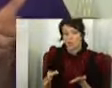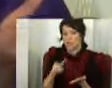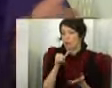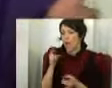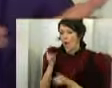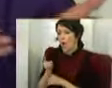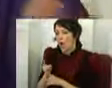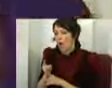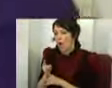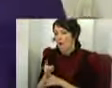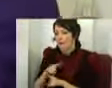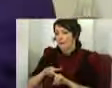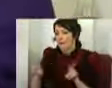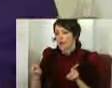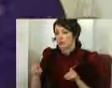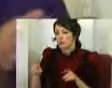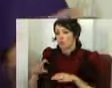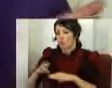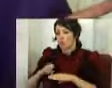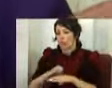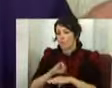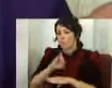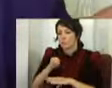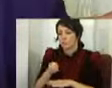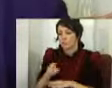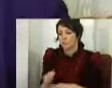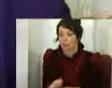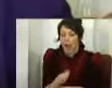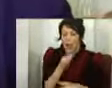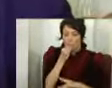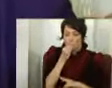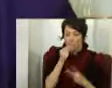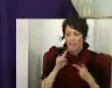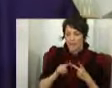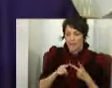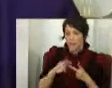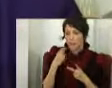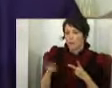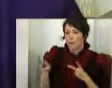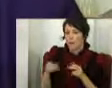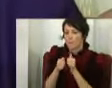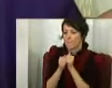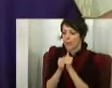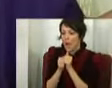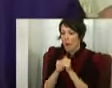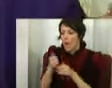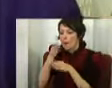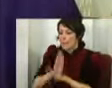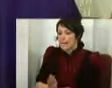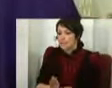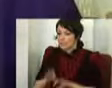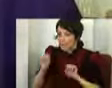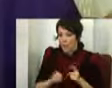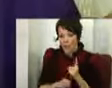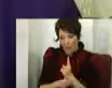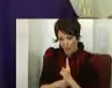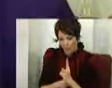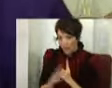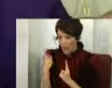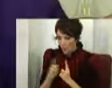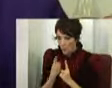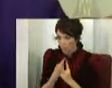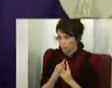your tongue, or you may take and dip and receive yourself, and we will offer you a personal prayer of blessing. We invite you to come alone, with